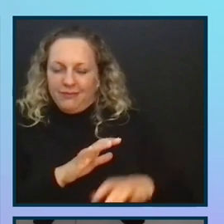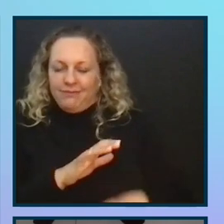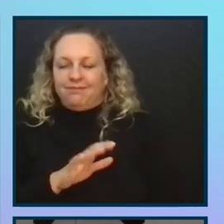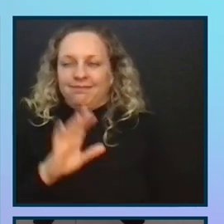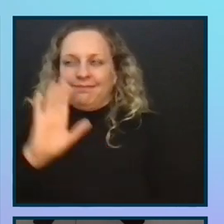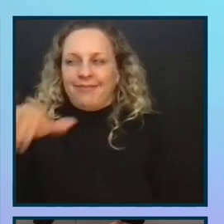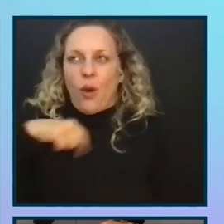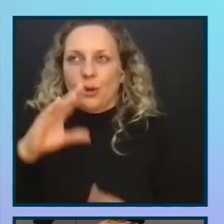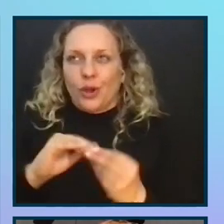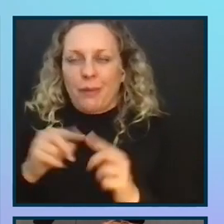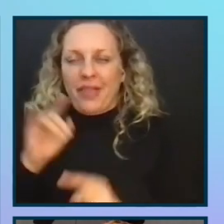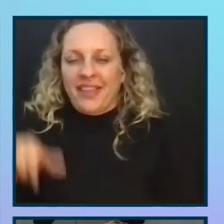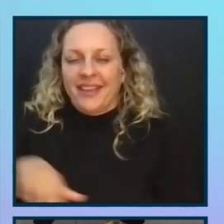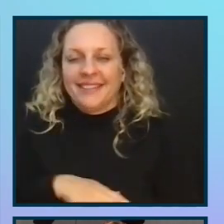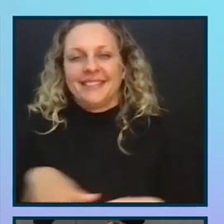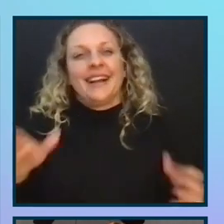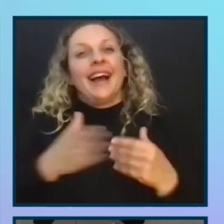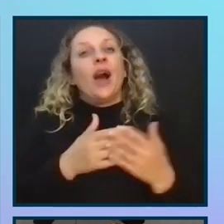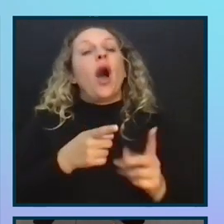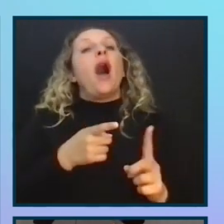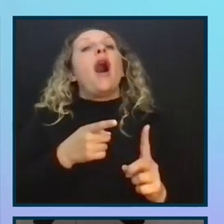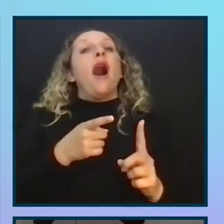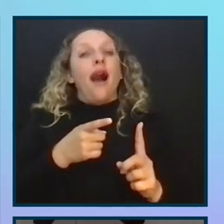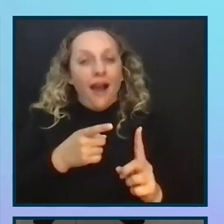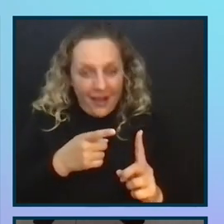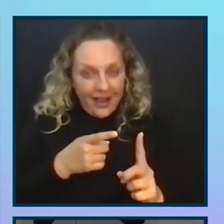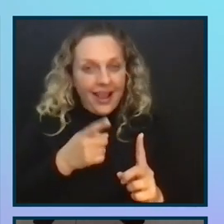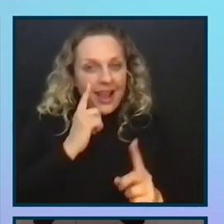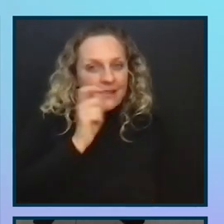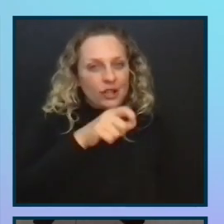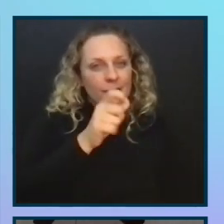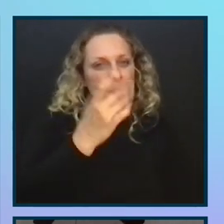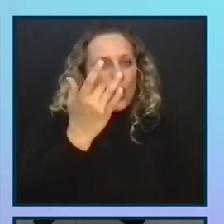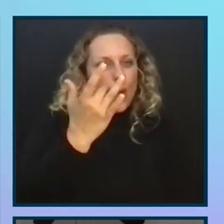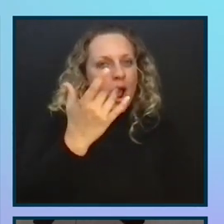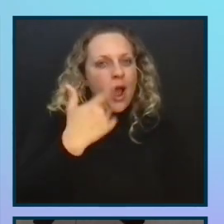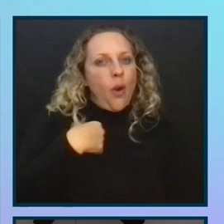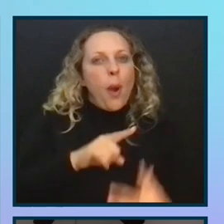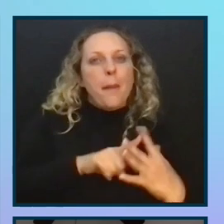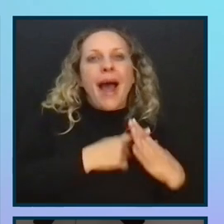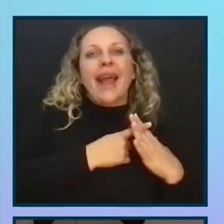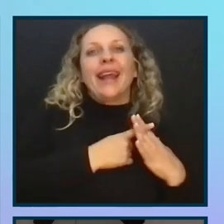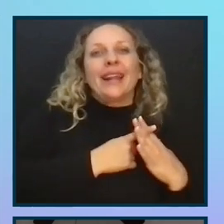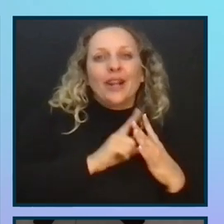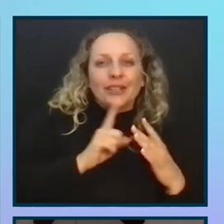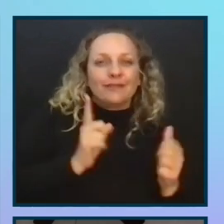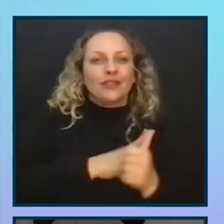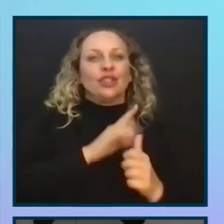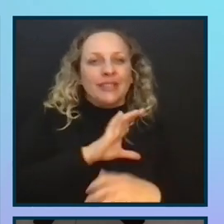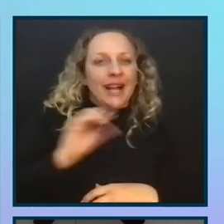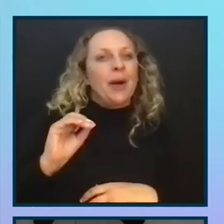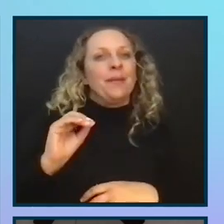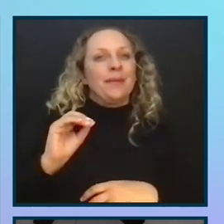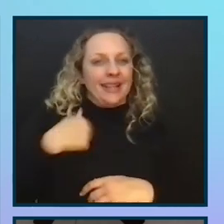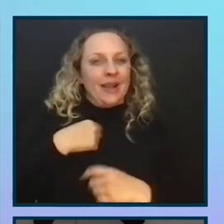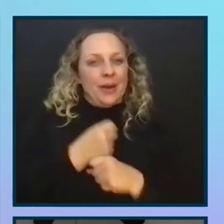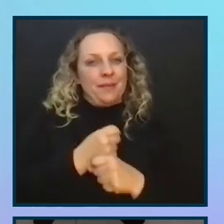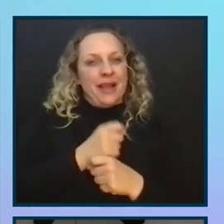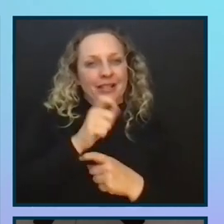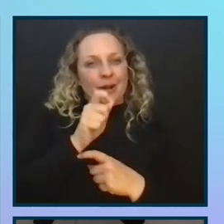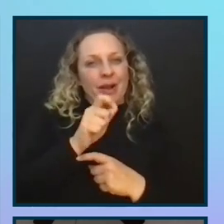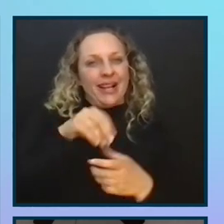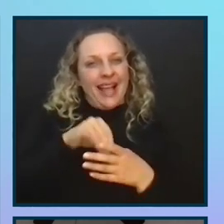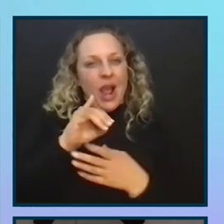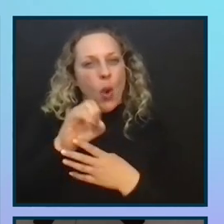Ah, well, maybe the answer is to the missing checkbox is we are pioneers, and so we're the first company to need checkboxes in their iOS app.